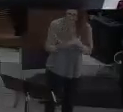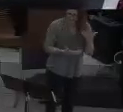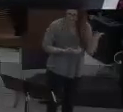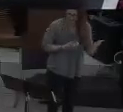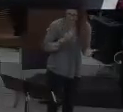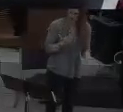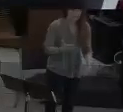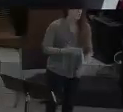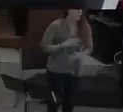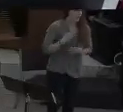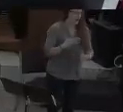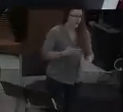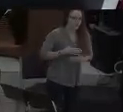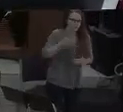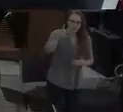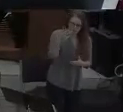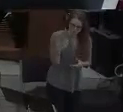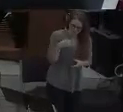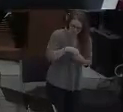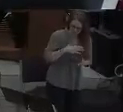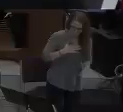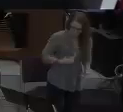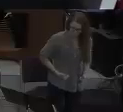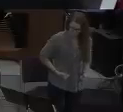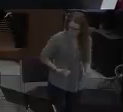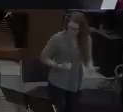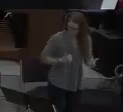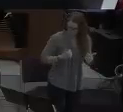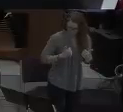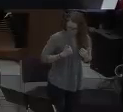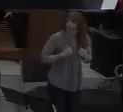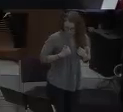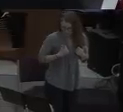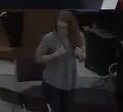praises. I'm so glad you're in my